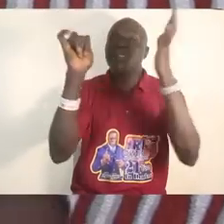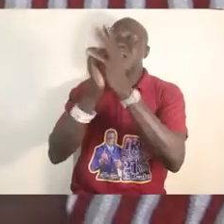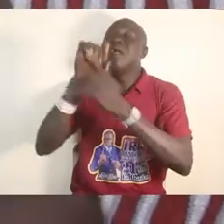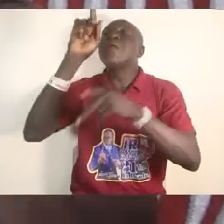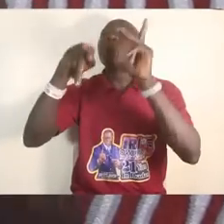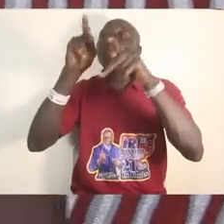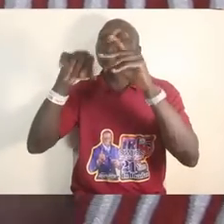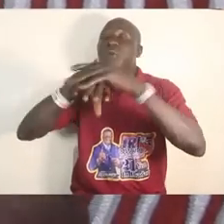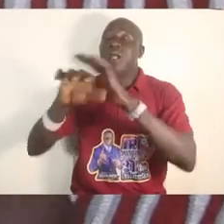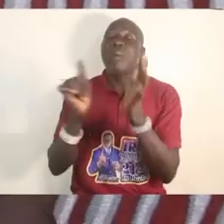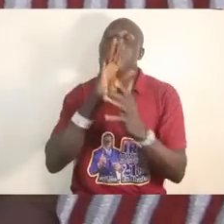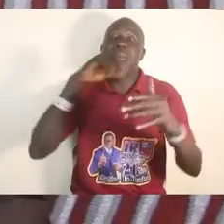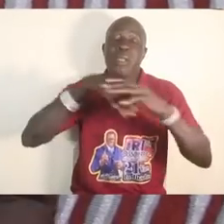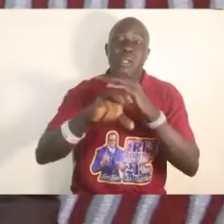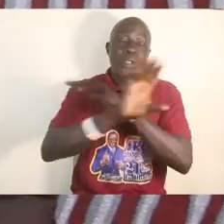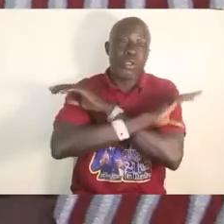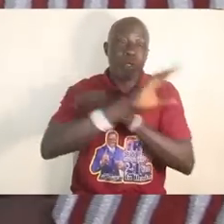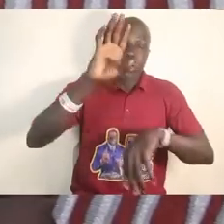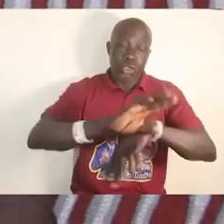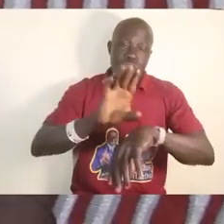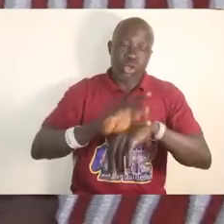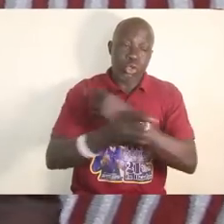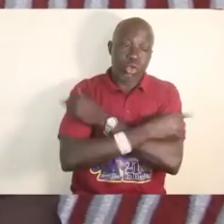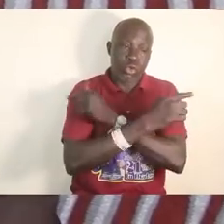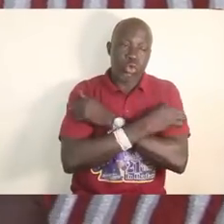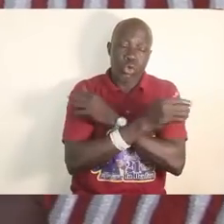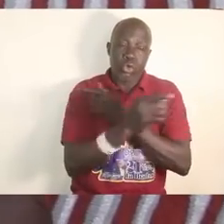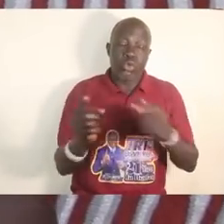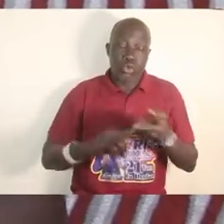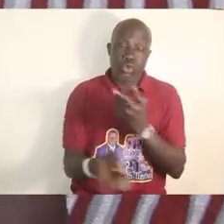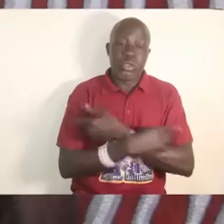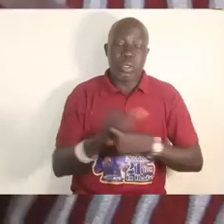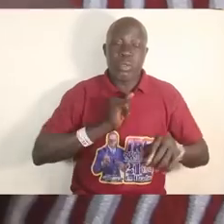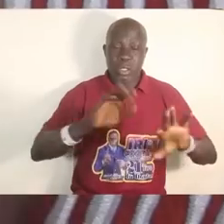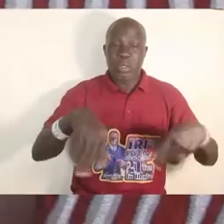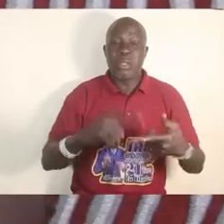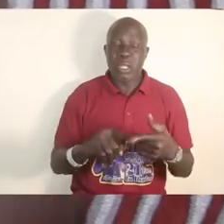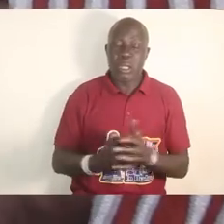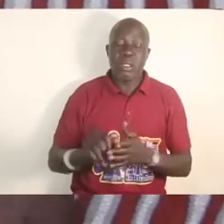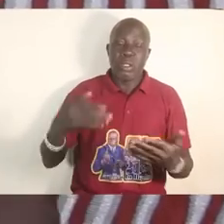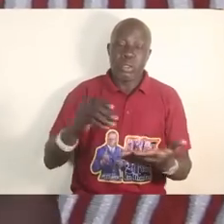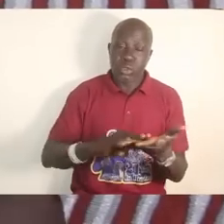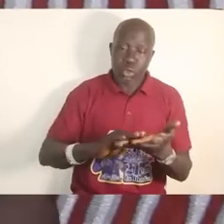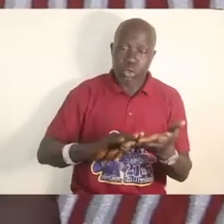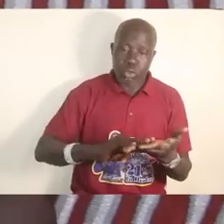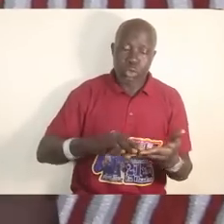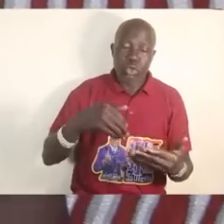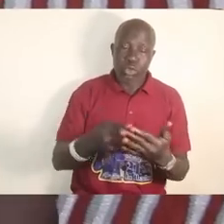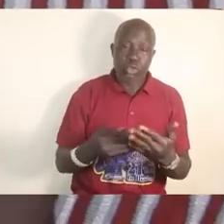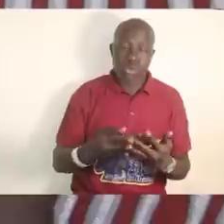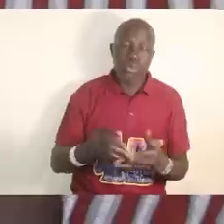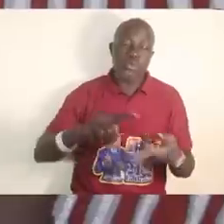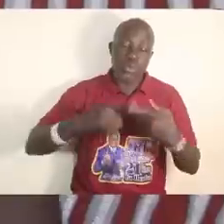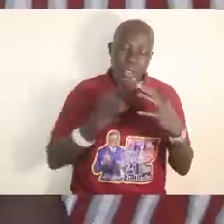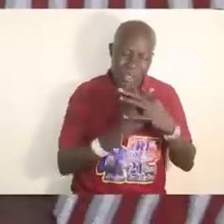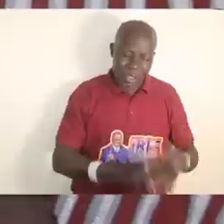to ba wa nile ijose lone. Everyone that is in the church today. Ka fun won ni ose. We should give them soul. Lu fu ape lati be. We will start at Lufu Ape. A de se